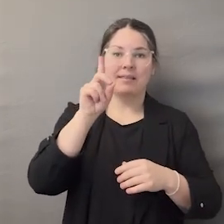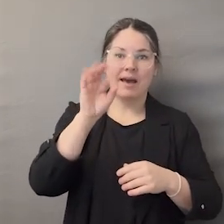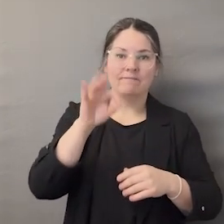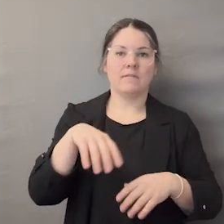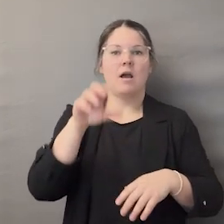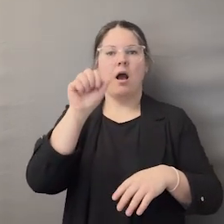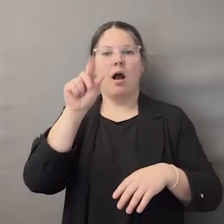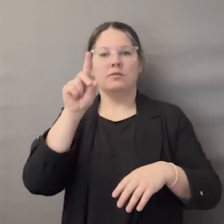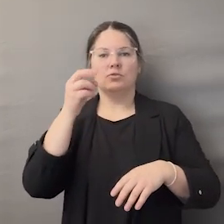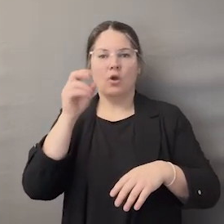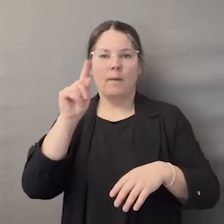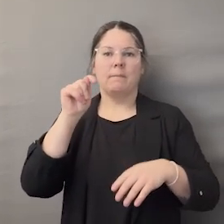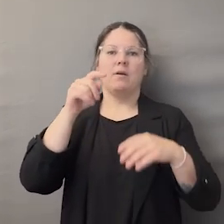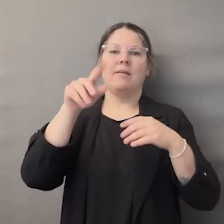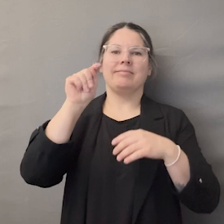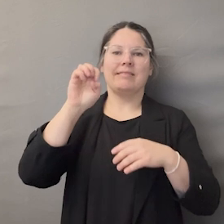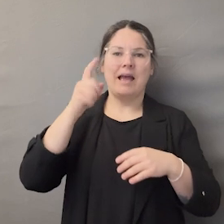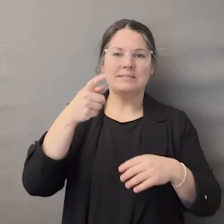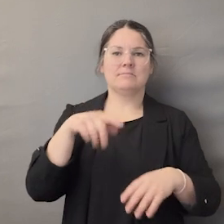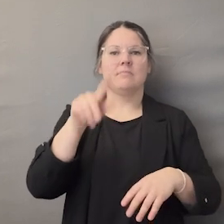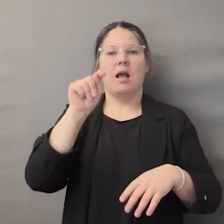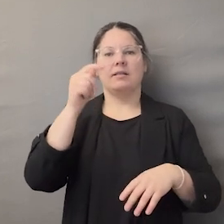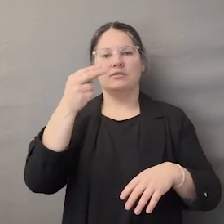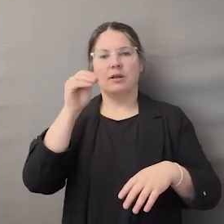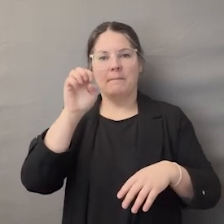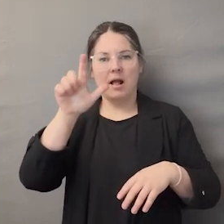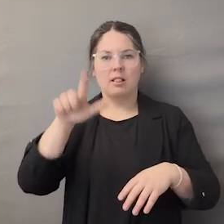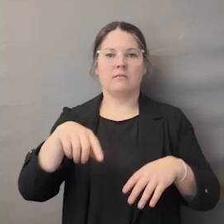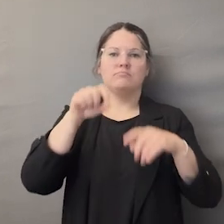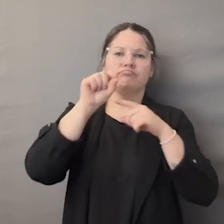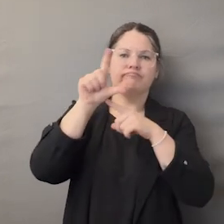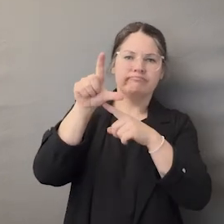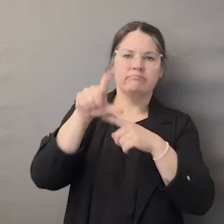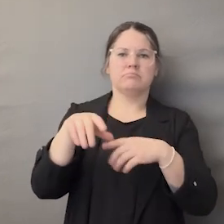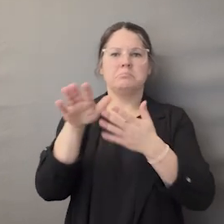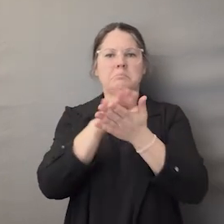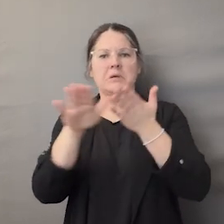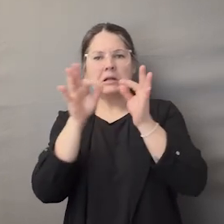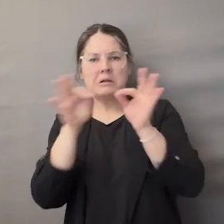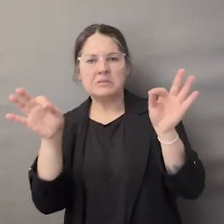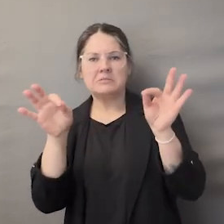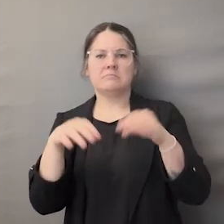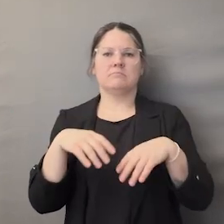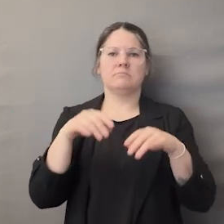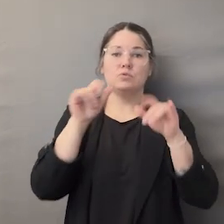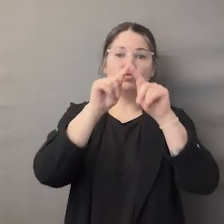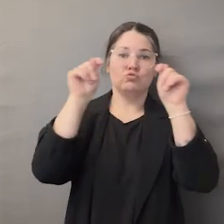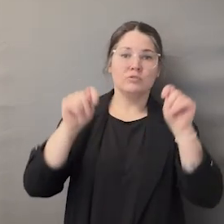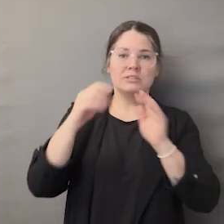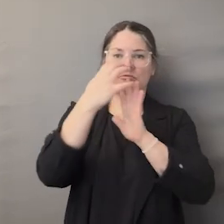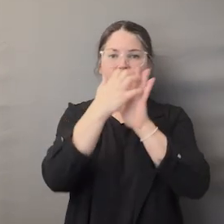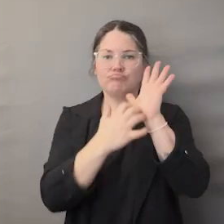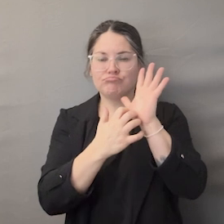text, HTML, large print, or plain text or text transcripts of visual